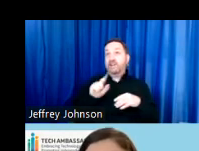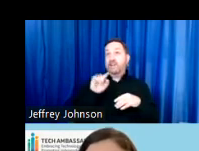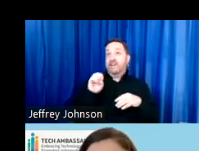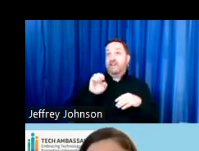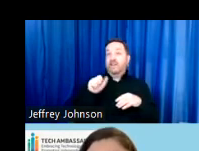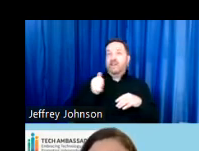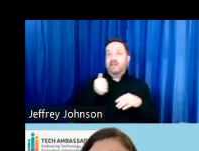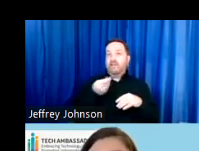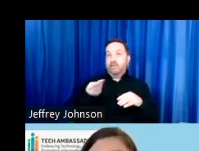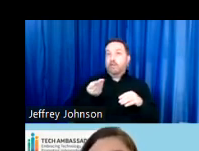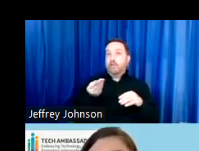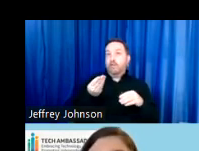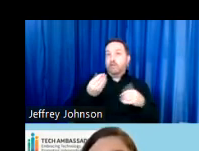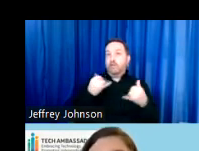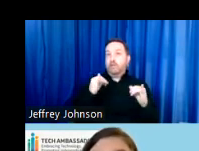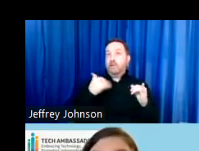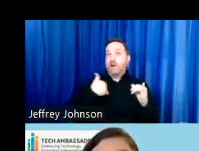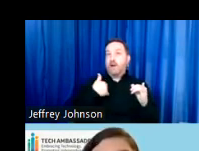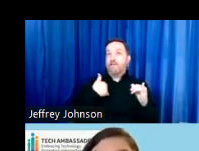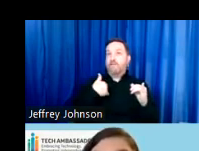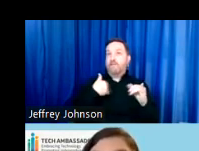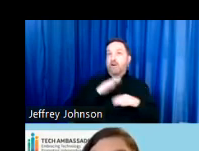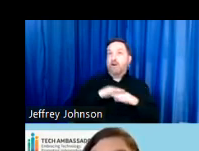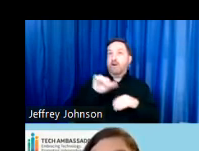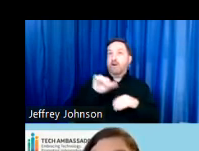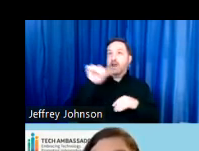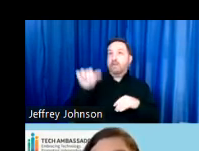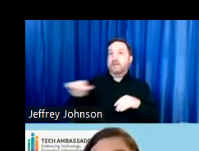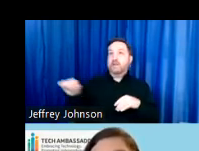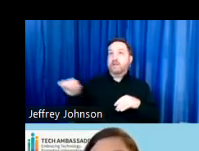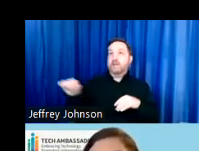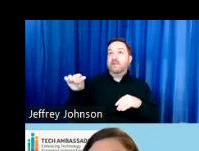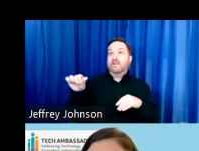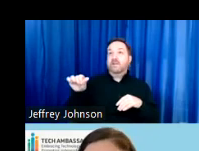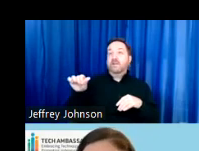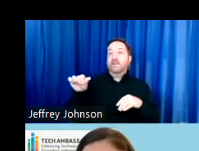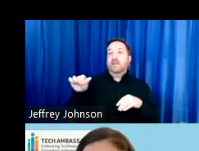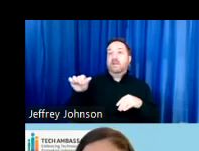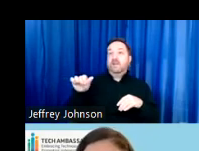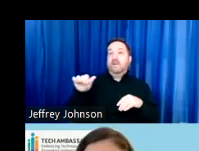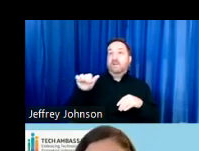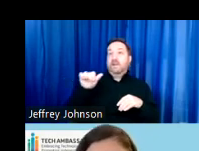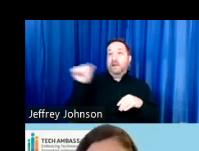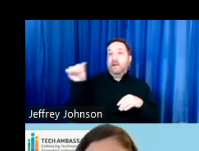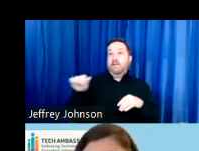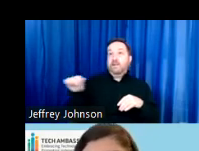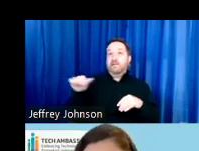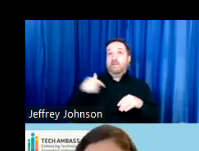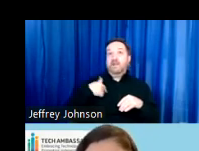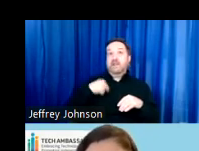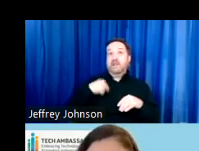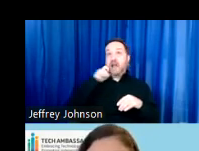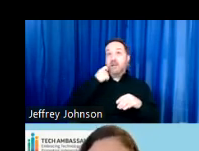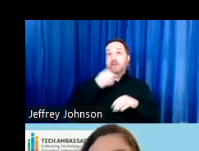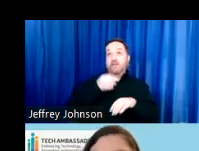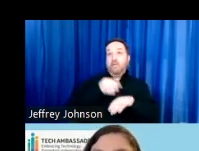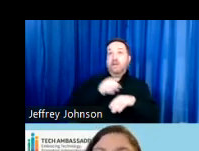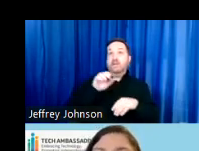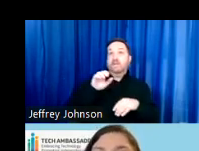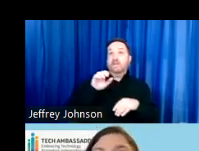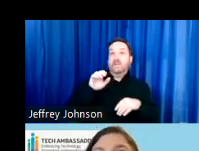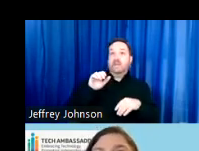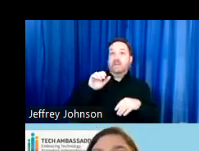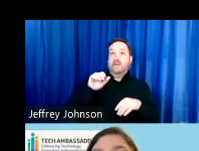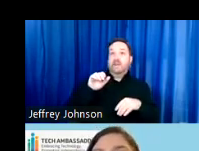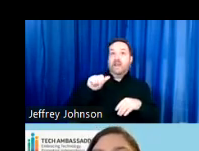there on Amazon. So you can see that Apple Watch SE, which does pretty much everything